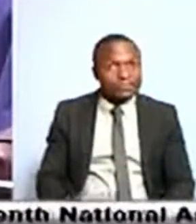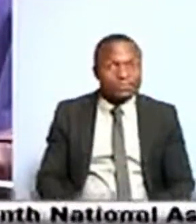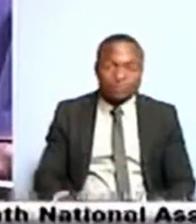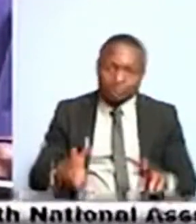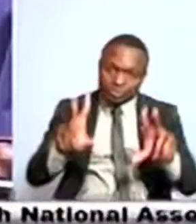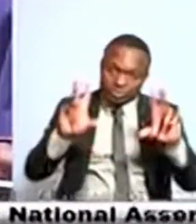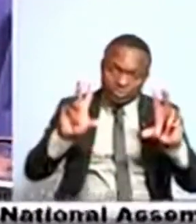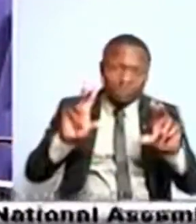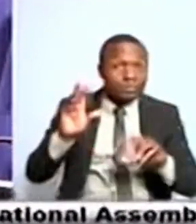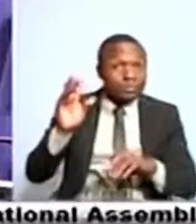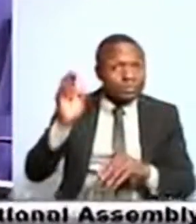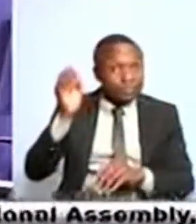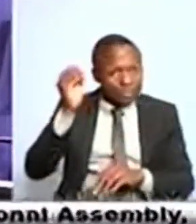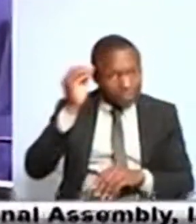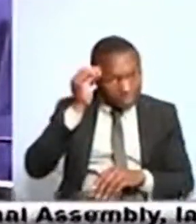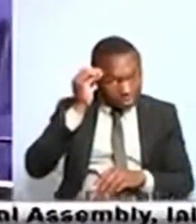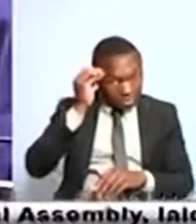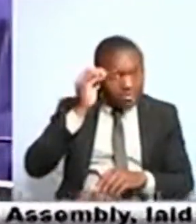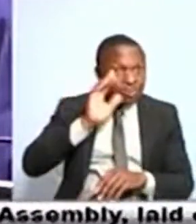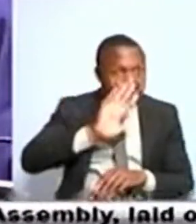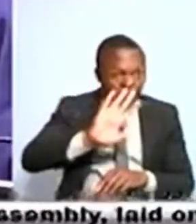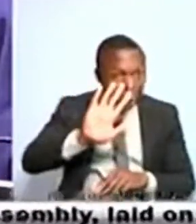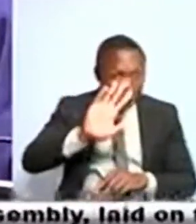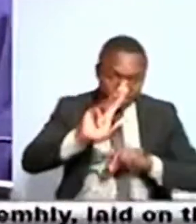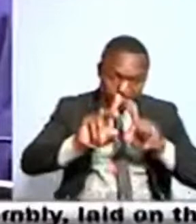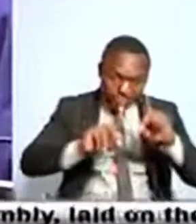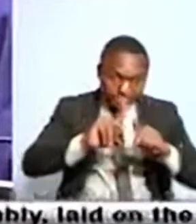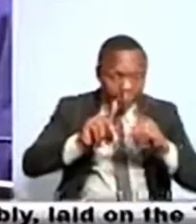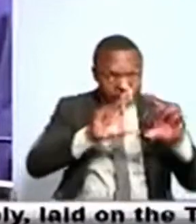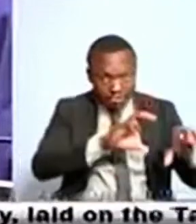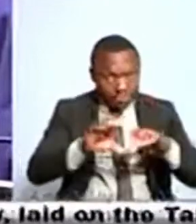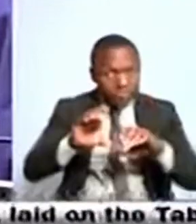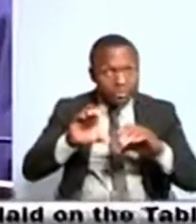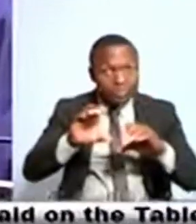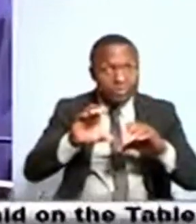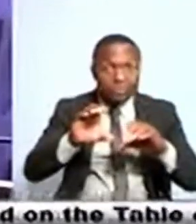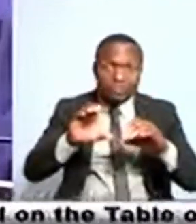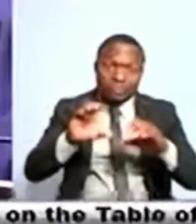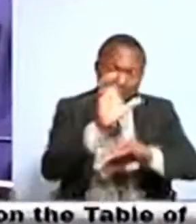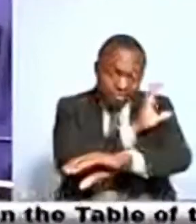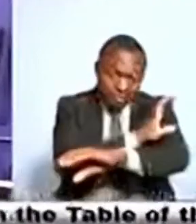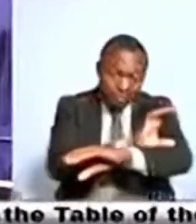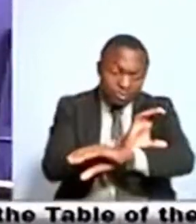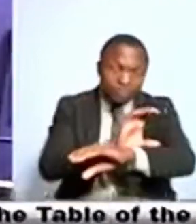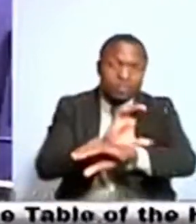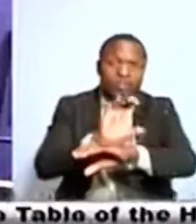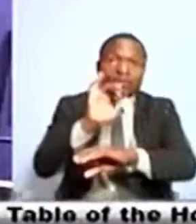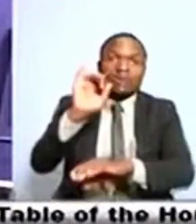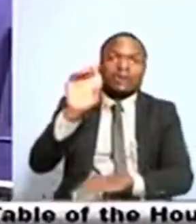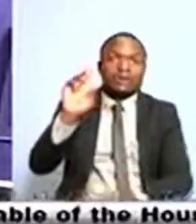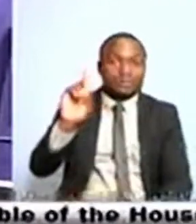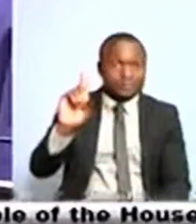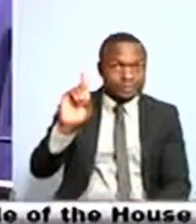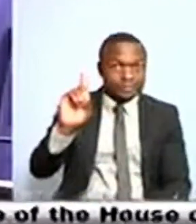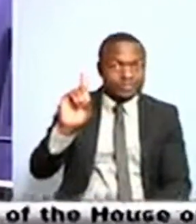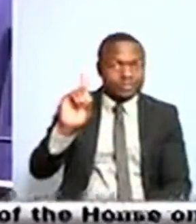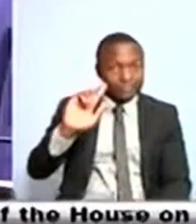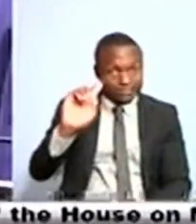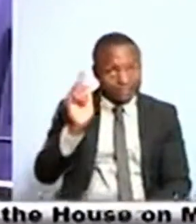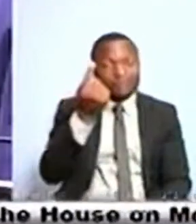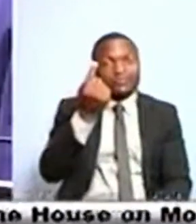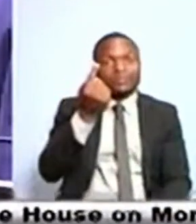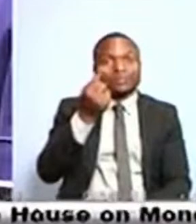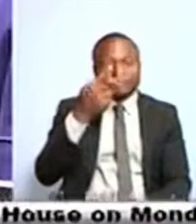Know Your Customer. So we'll be doing the digital ID as the first layer.